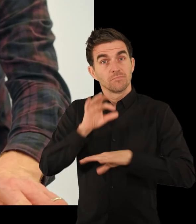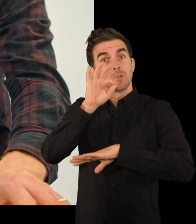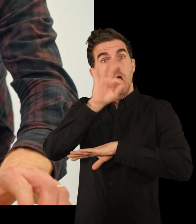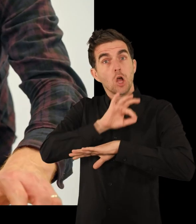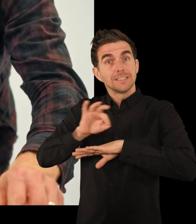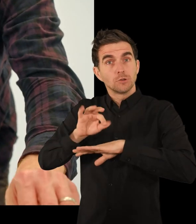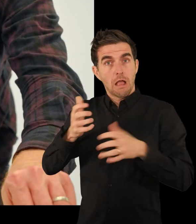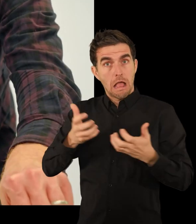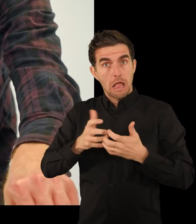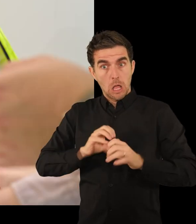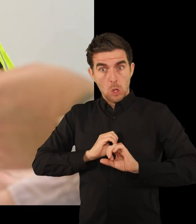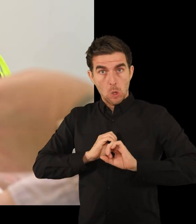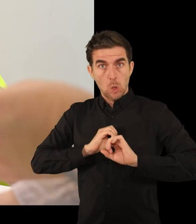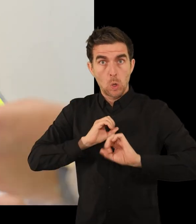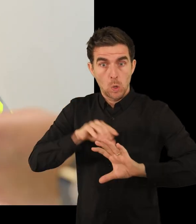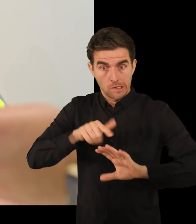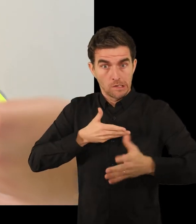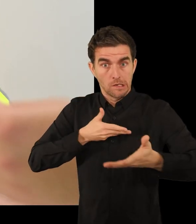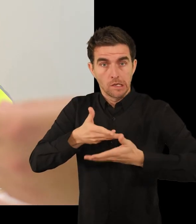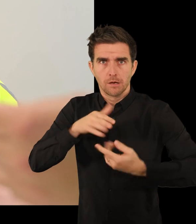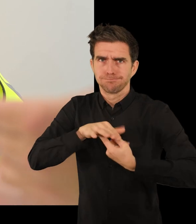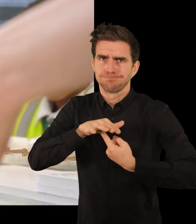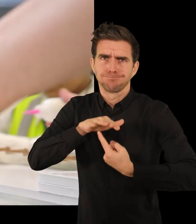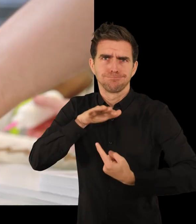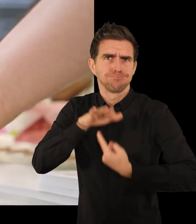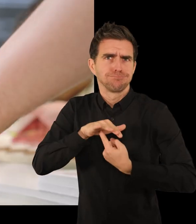And architects' communication is so key.